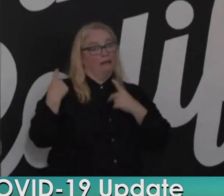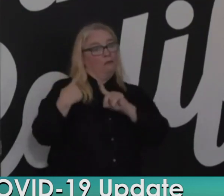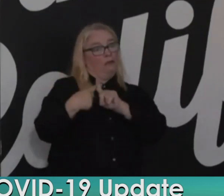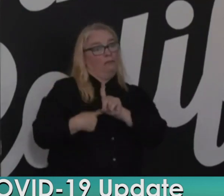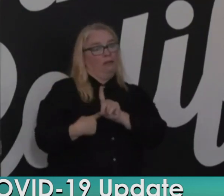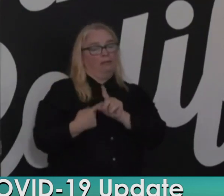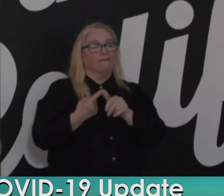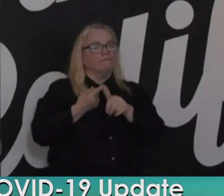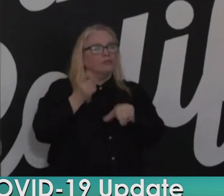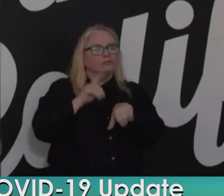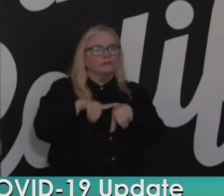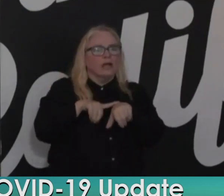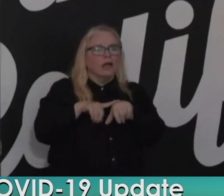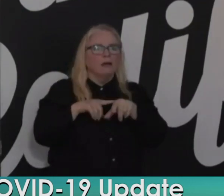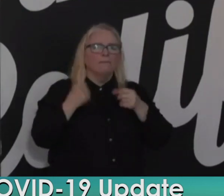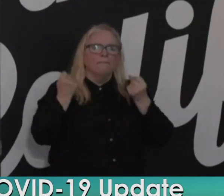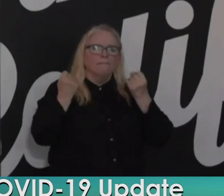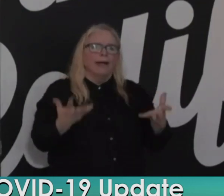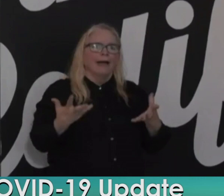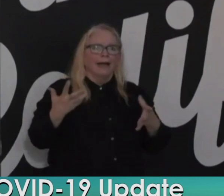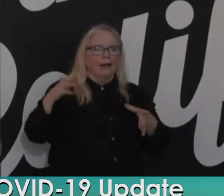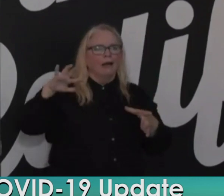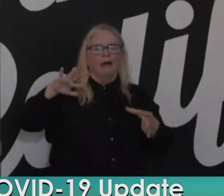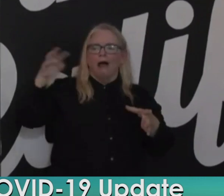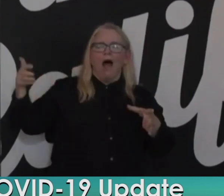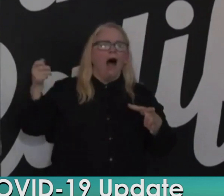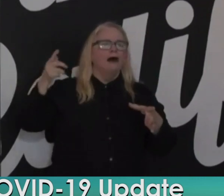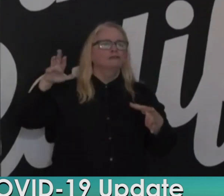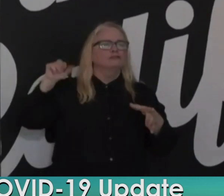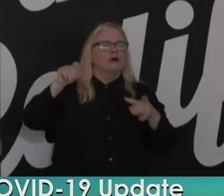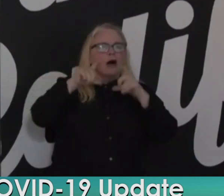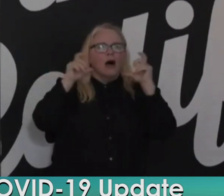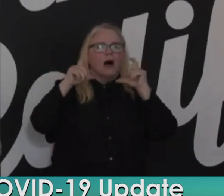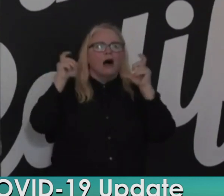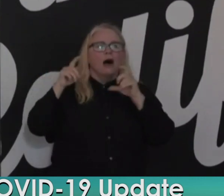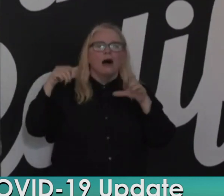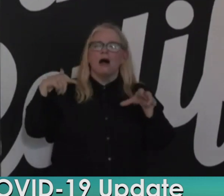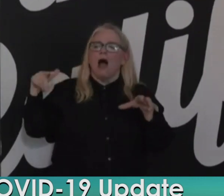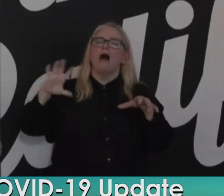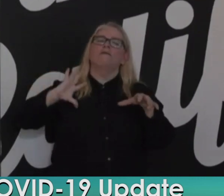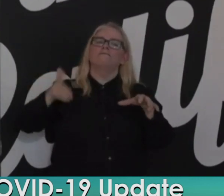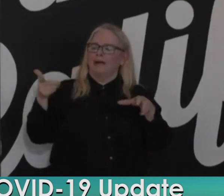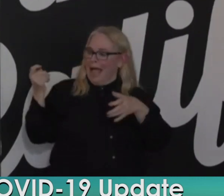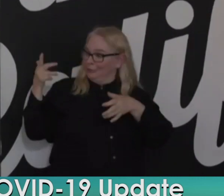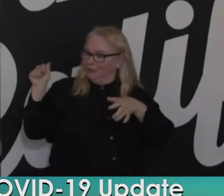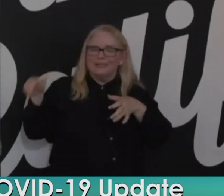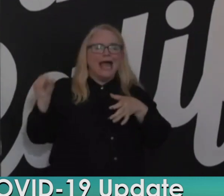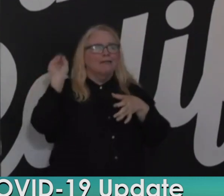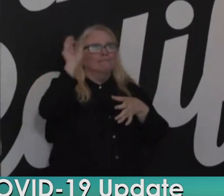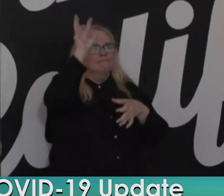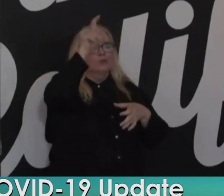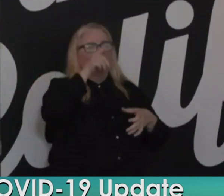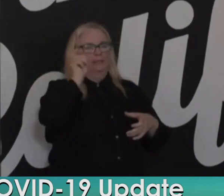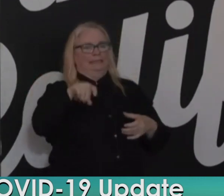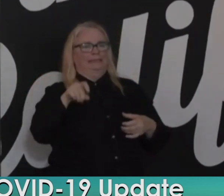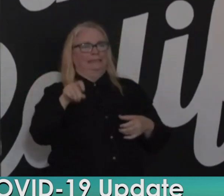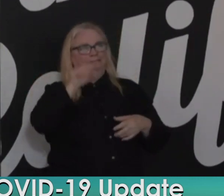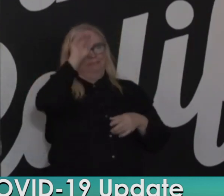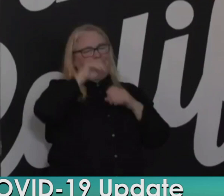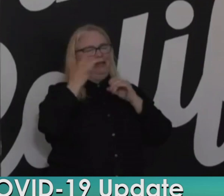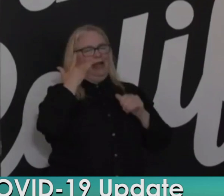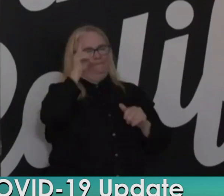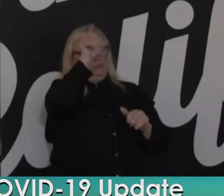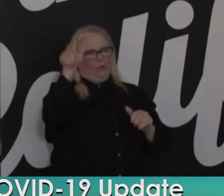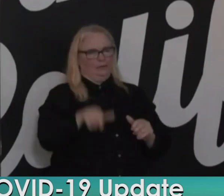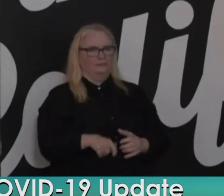masks, surgical masks in our possession, now able to be distributed all across the state of California. Again, we've prioritized